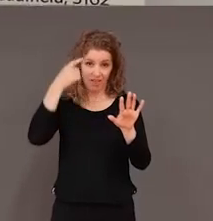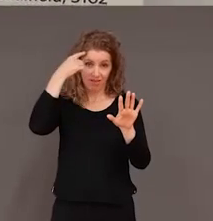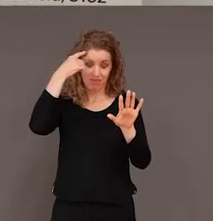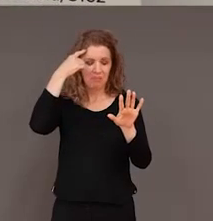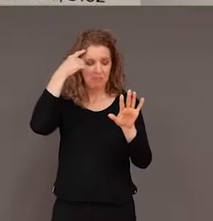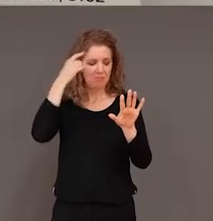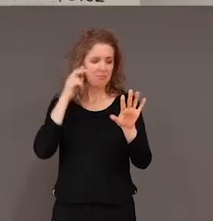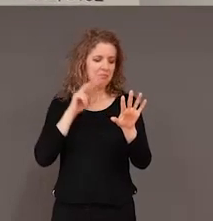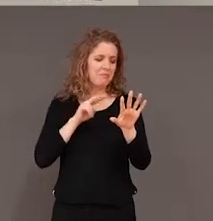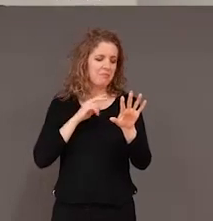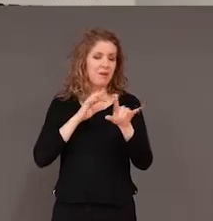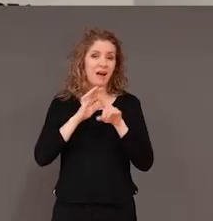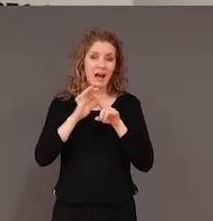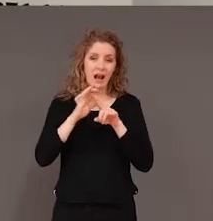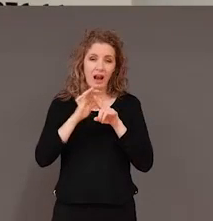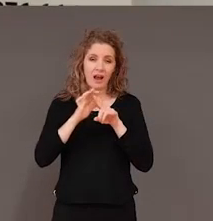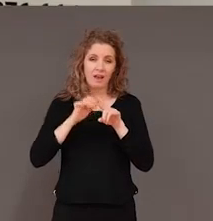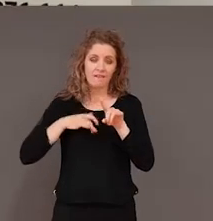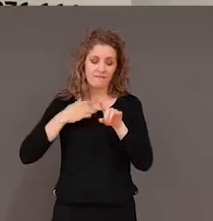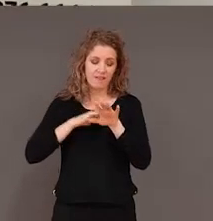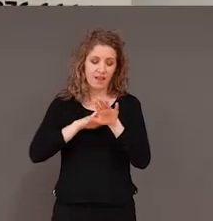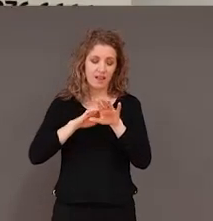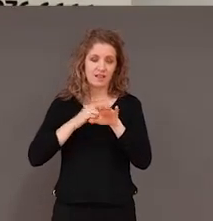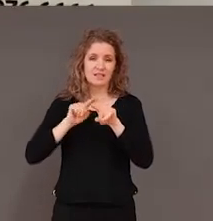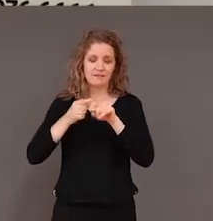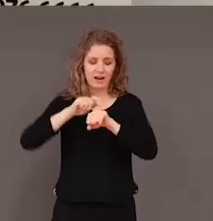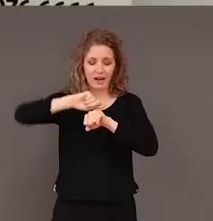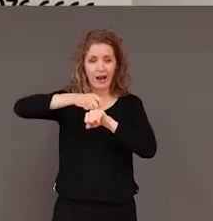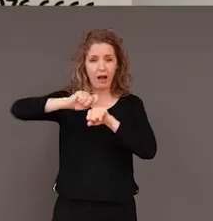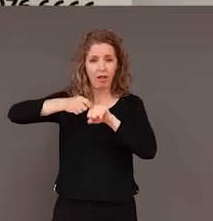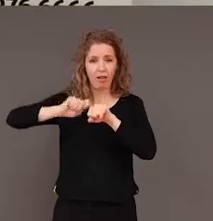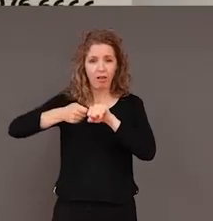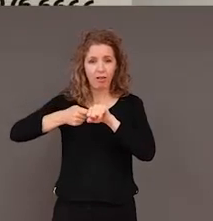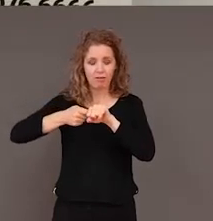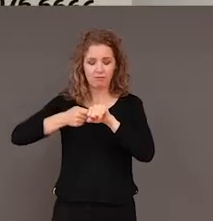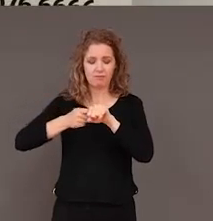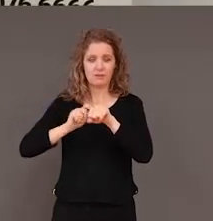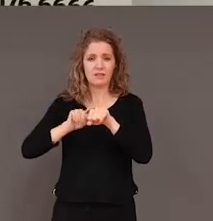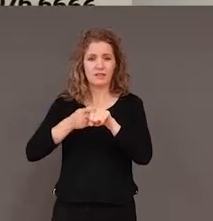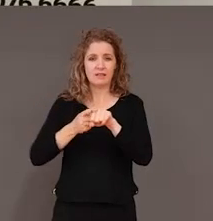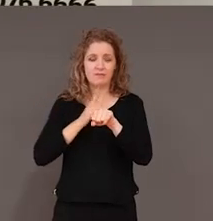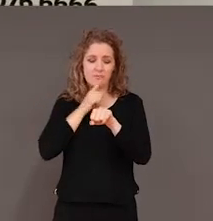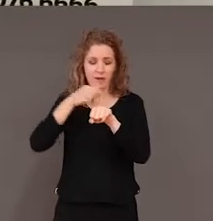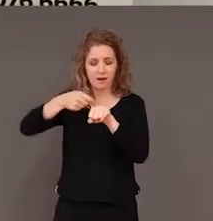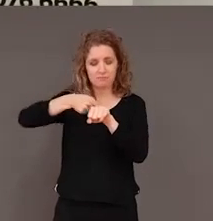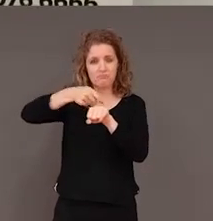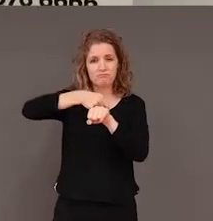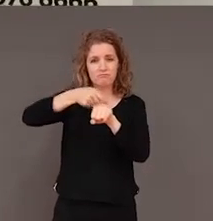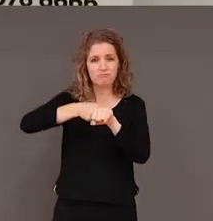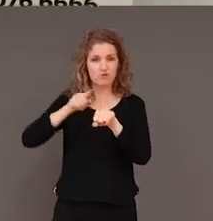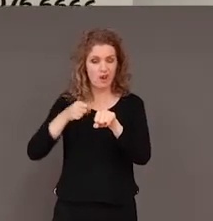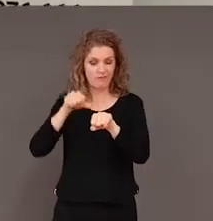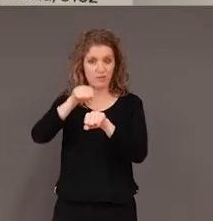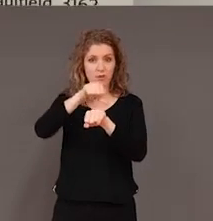as you look at your hand. Notice the colour and the texture of your skin over your knuckles and veins, maybe any moles or blemishes.